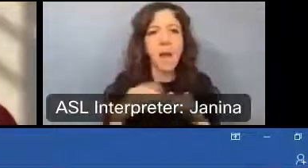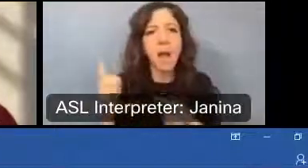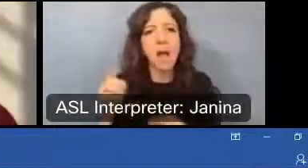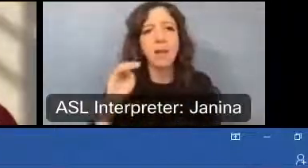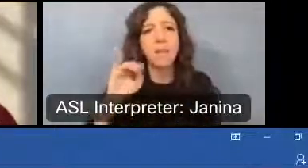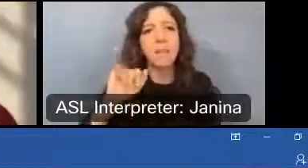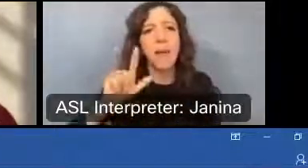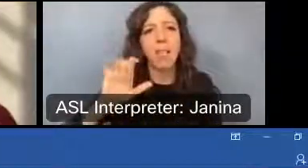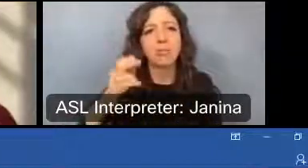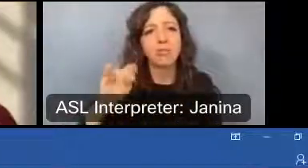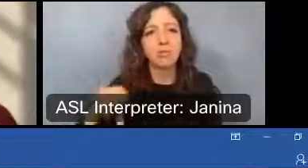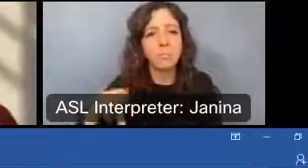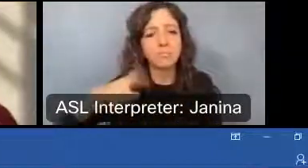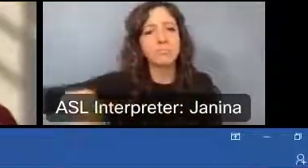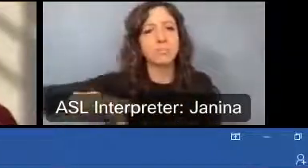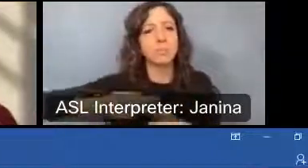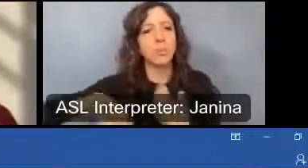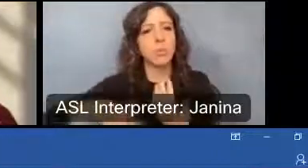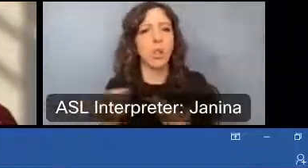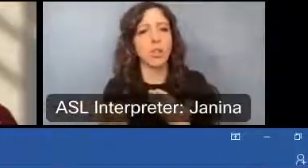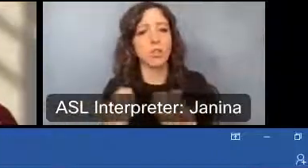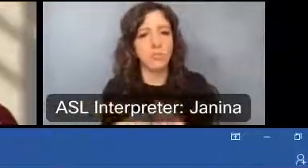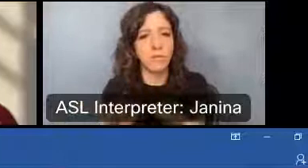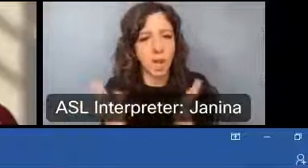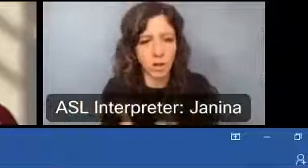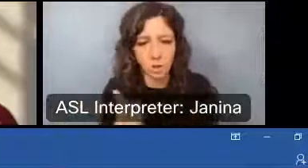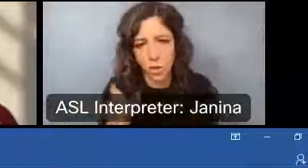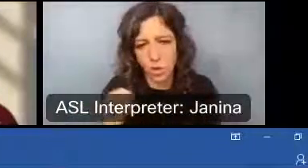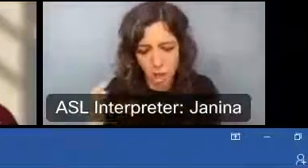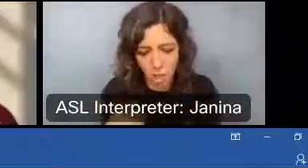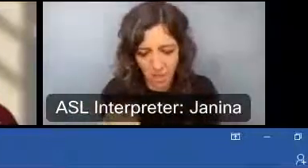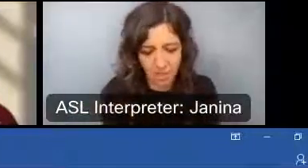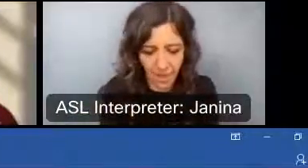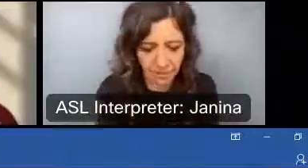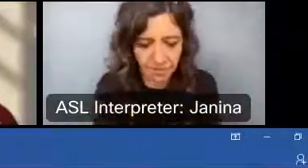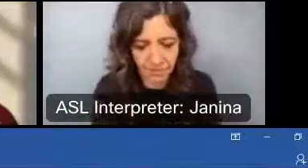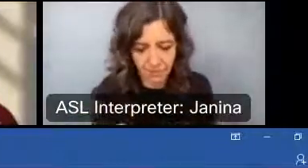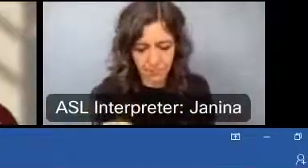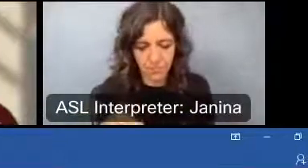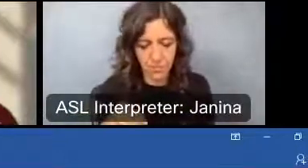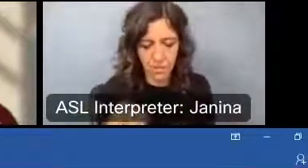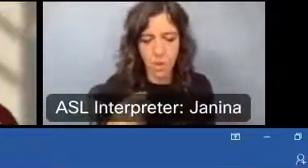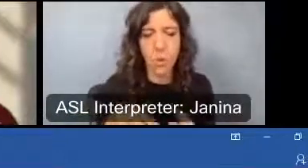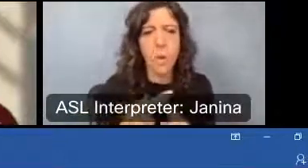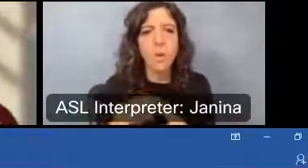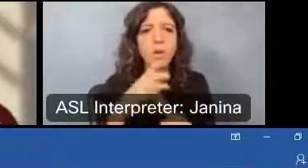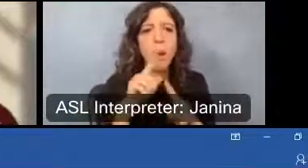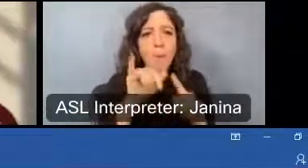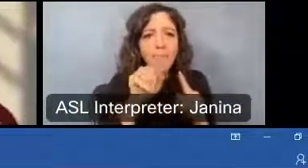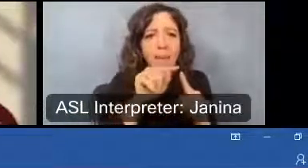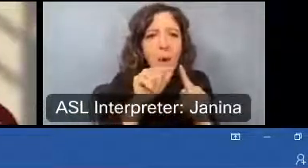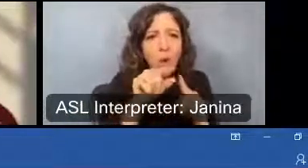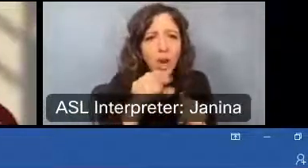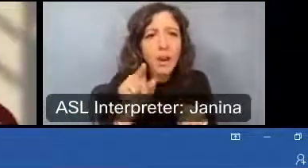to all of our service providers so you can take a look at it. So when we're talking about brief narratives, we're talking about